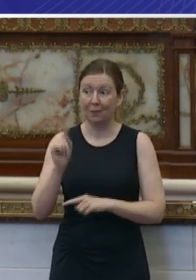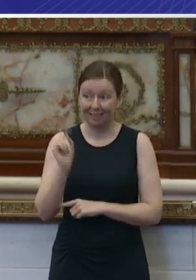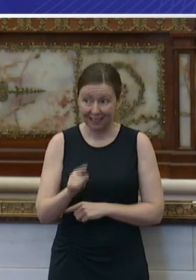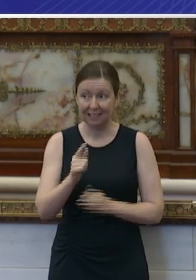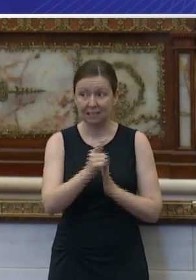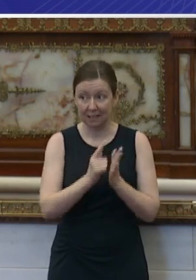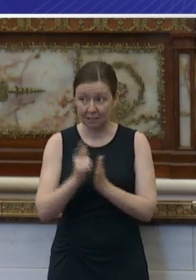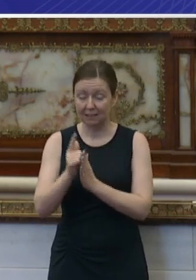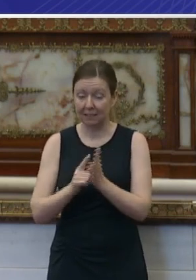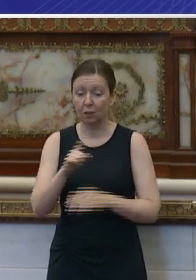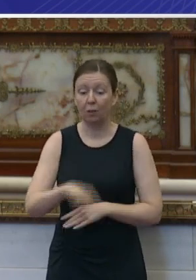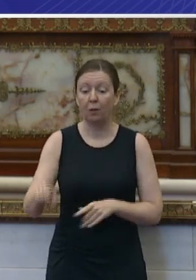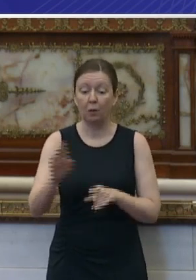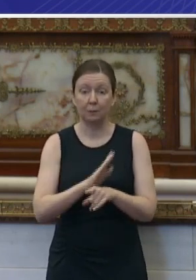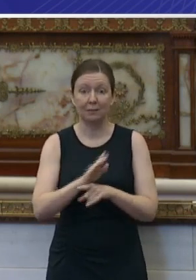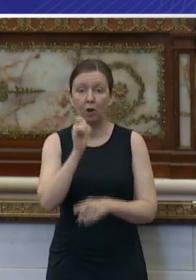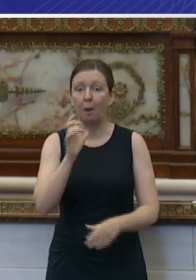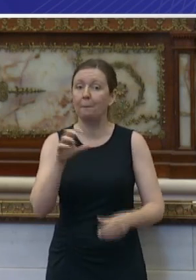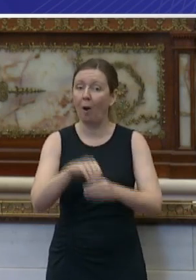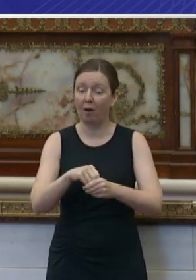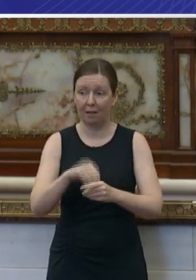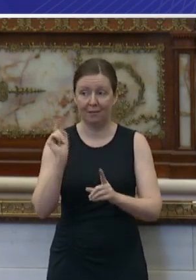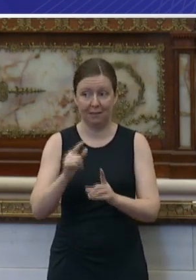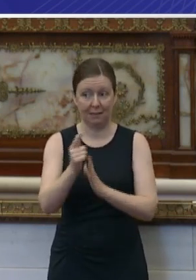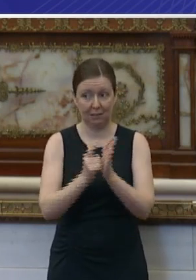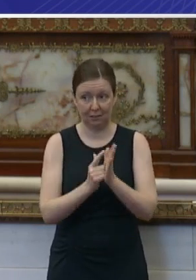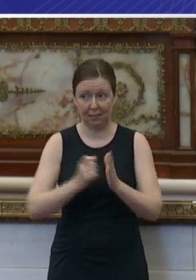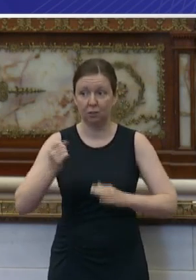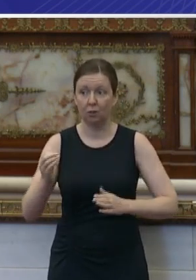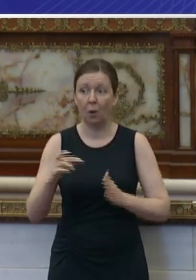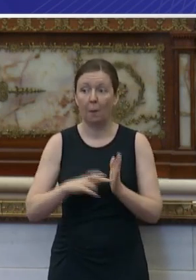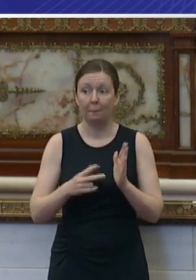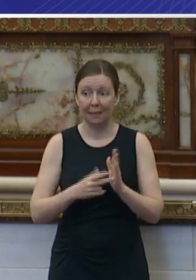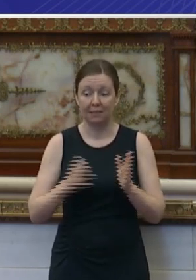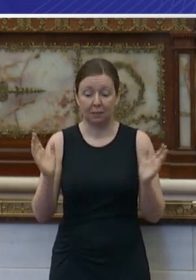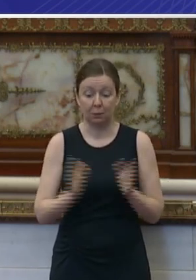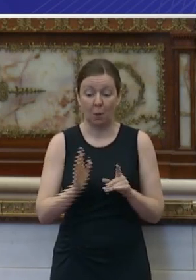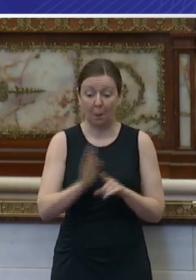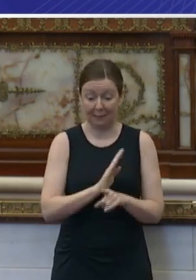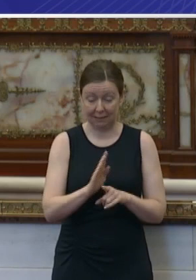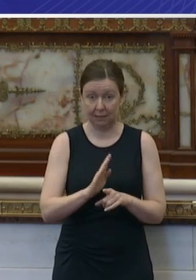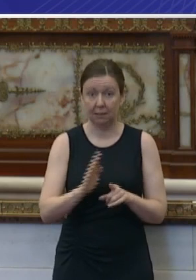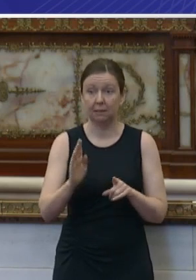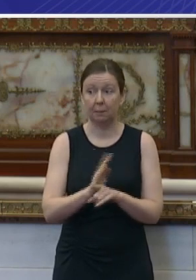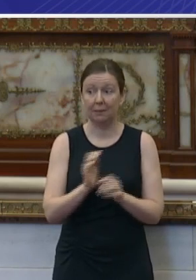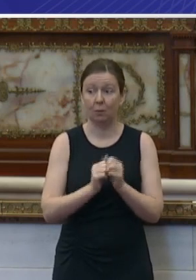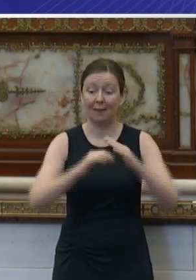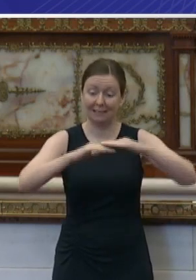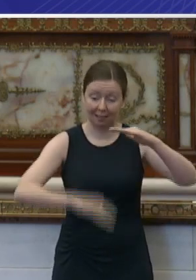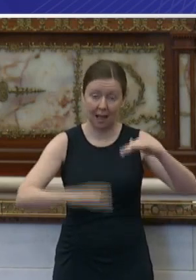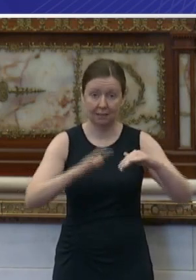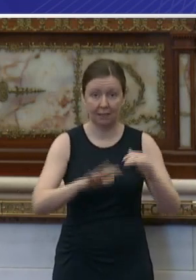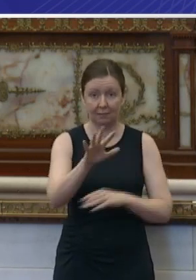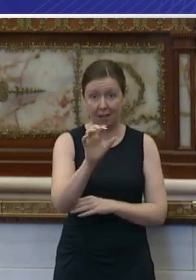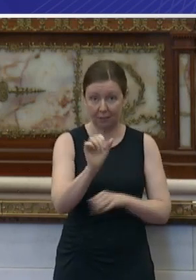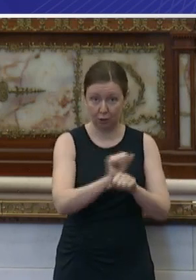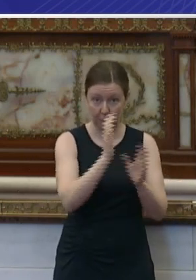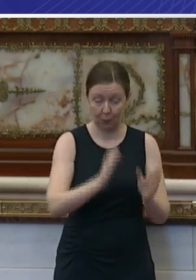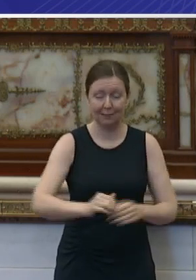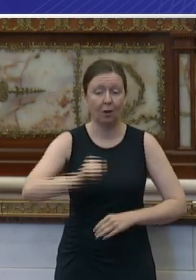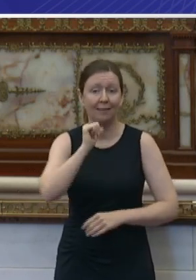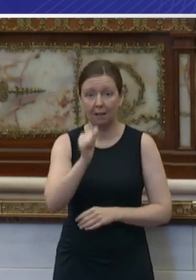legislation, those businesses are not part of this legislation. So basically, small businesses, businesses with less than 500 employees